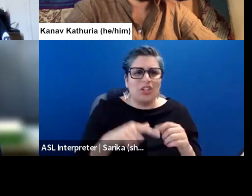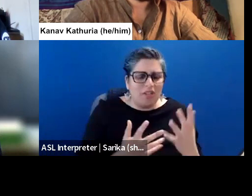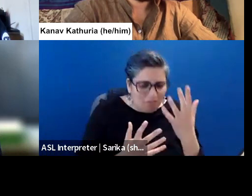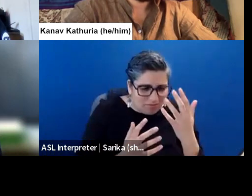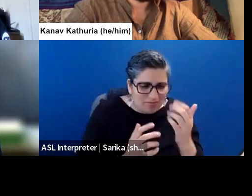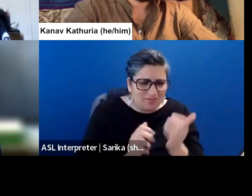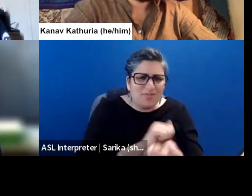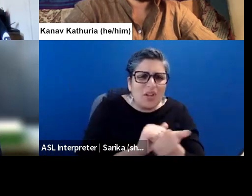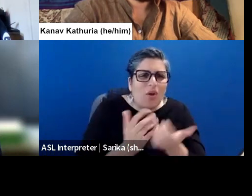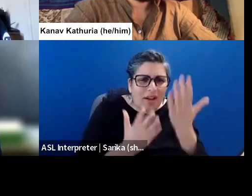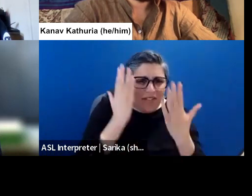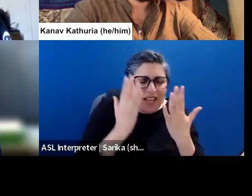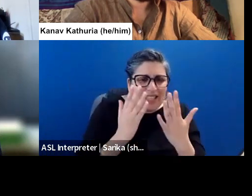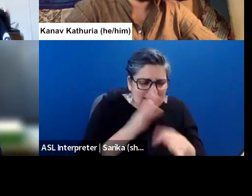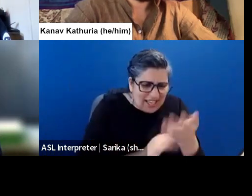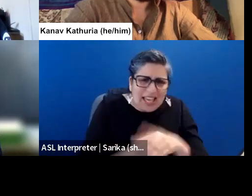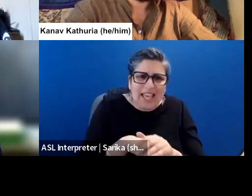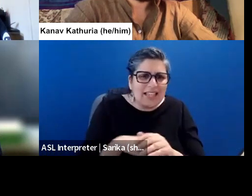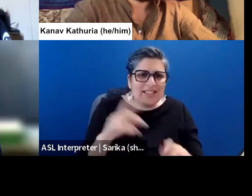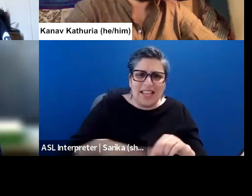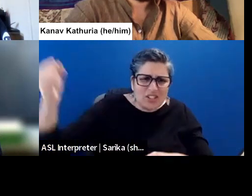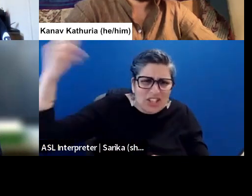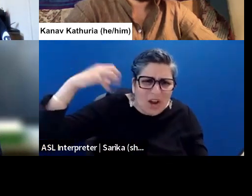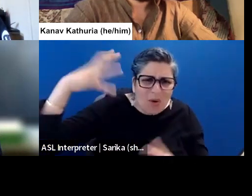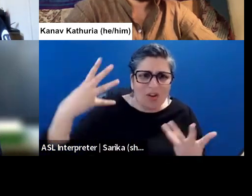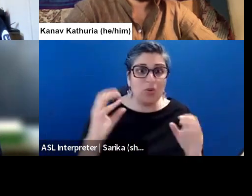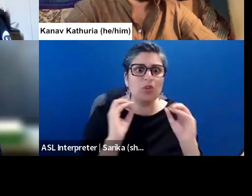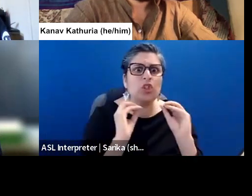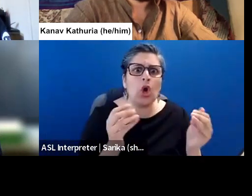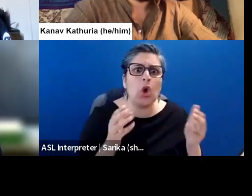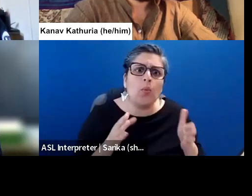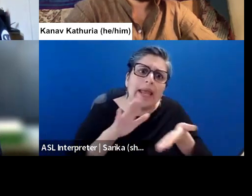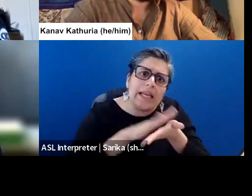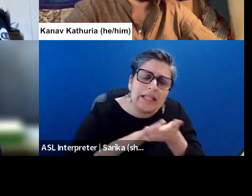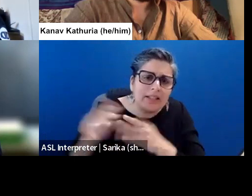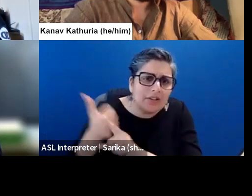hands because they wouldn't let her do it.